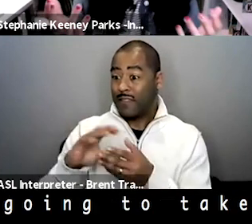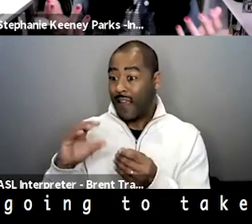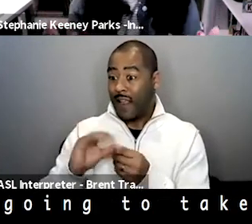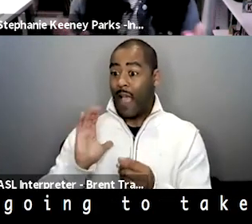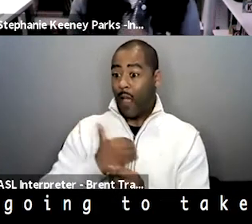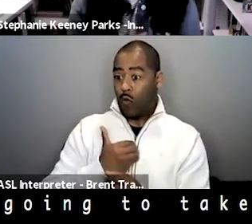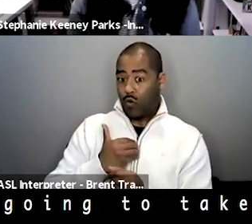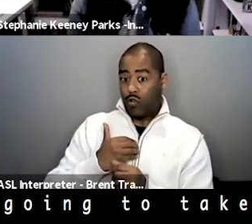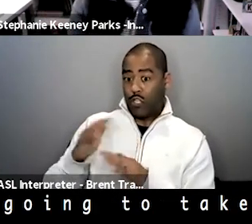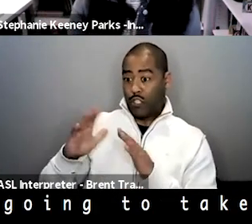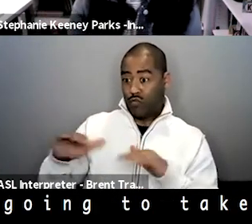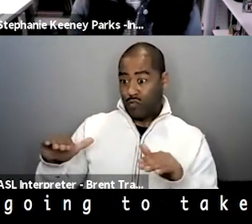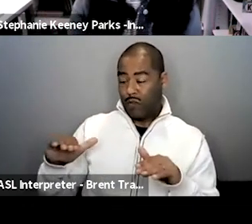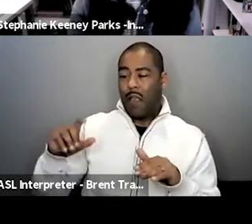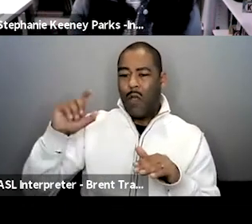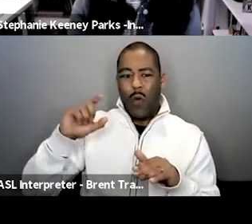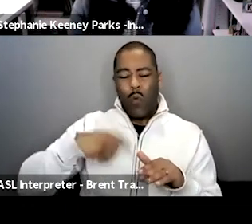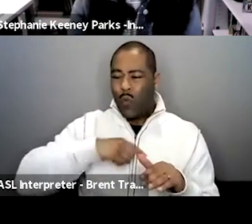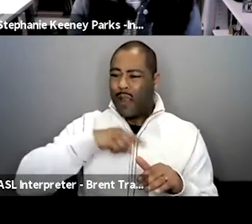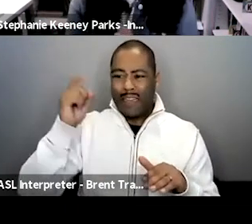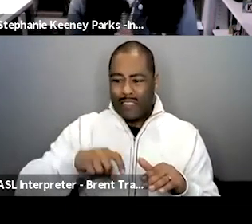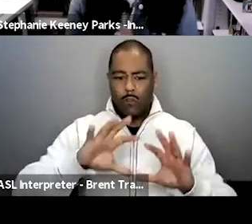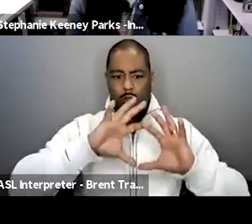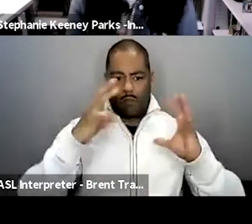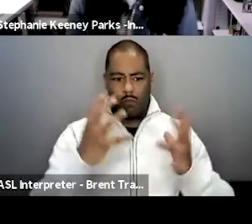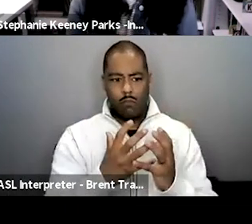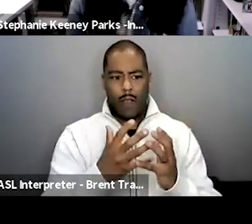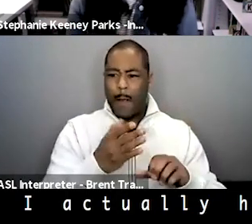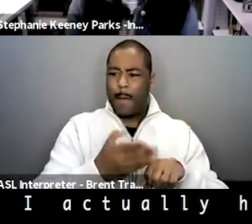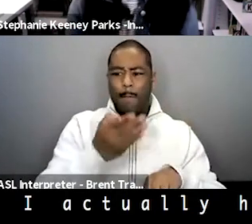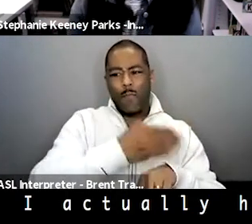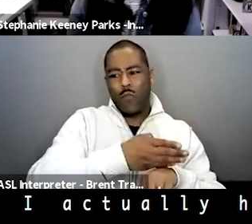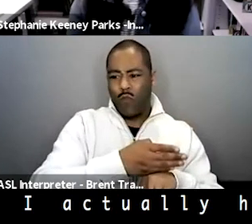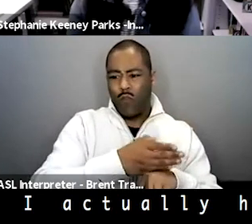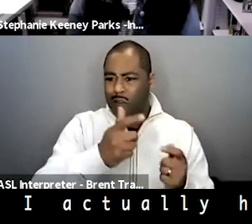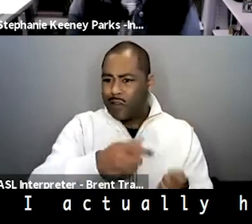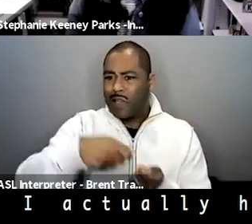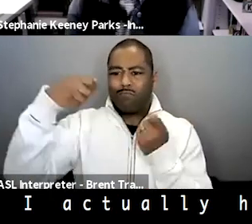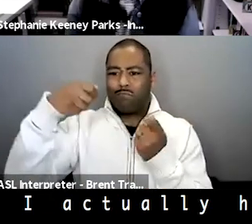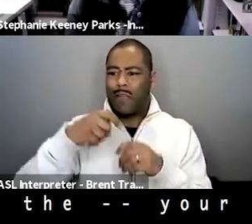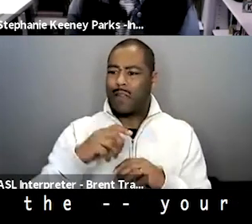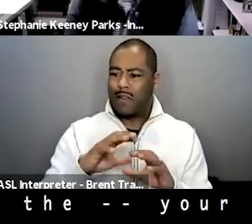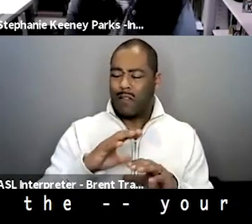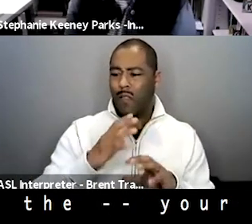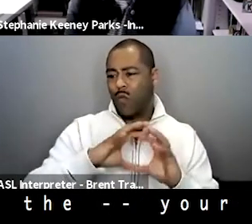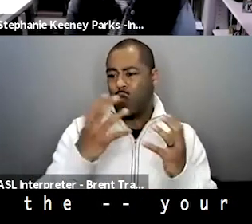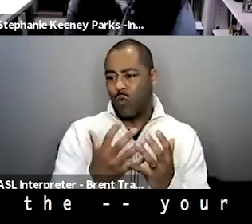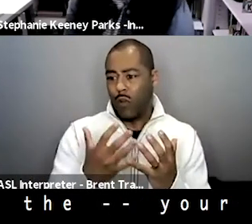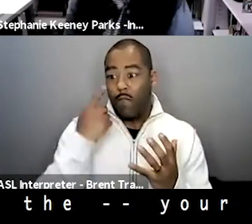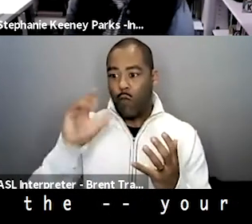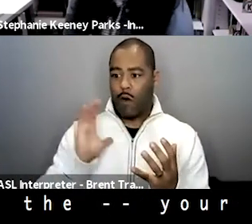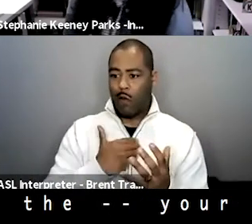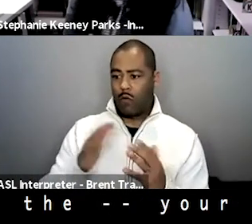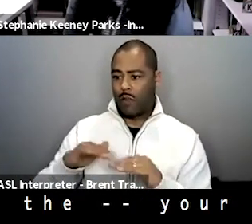like just way better for our kids. And it's gonna take all of us. I actually have